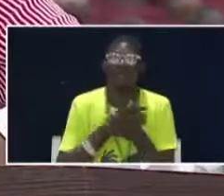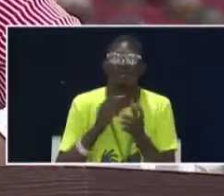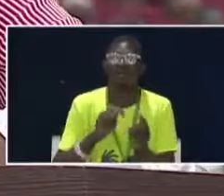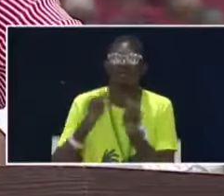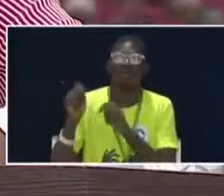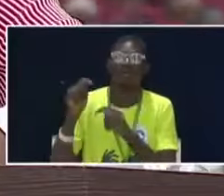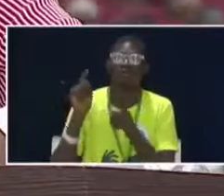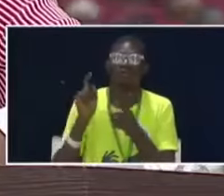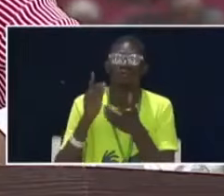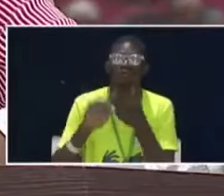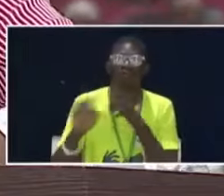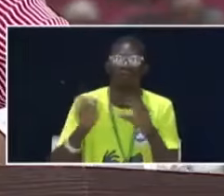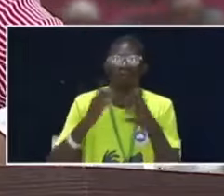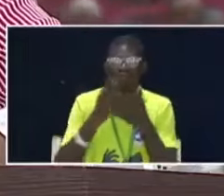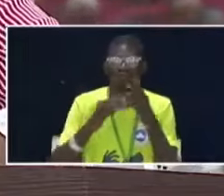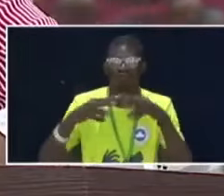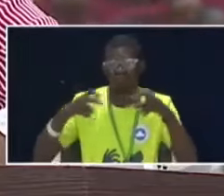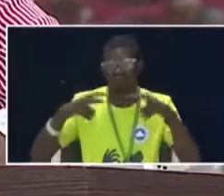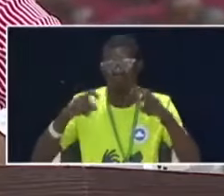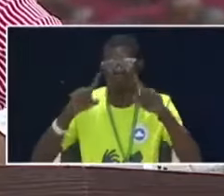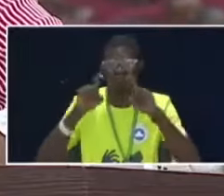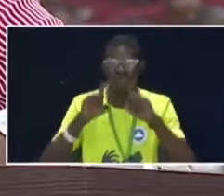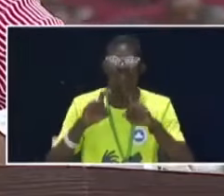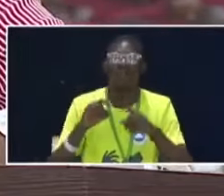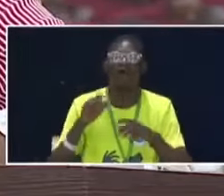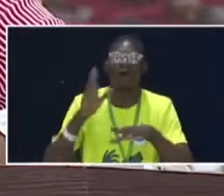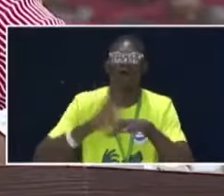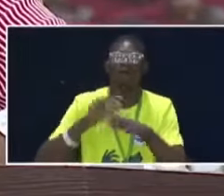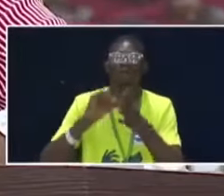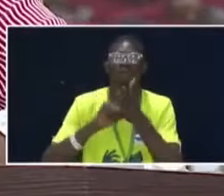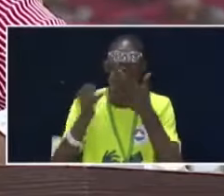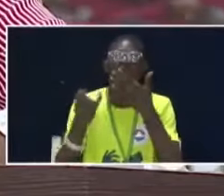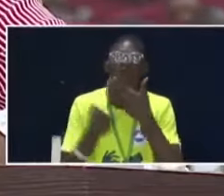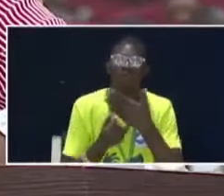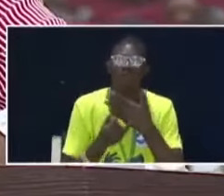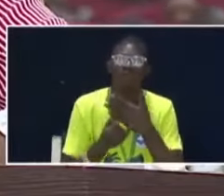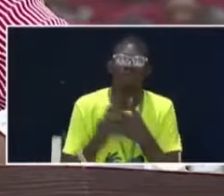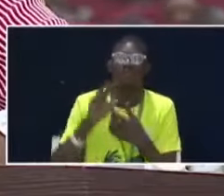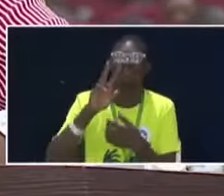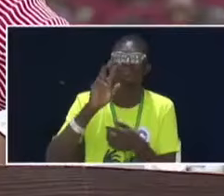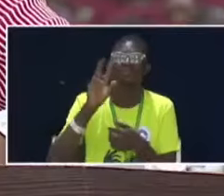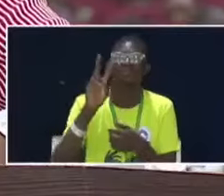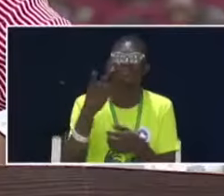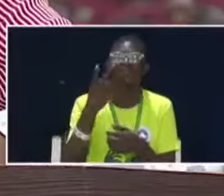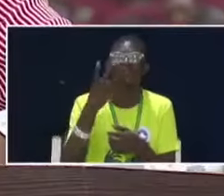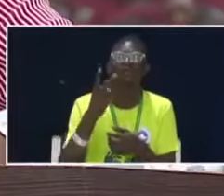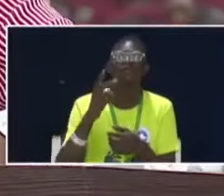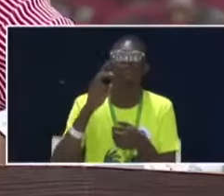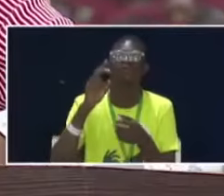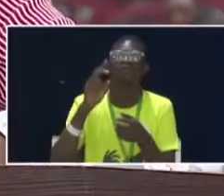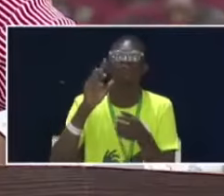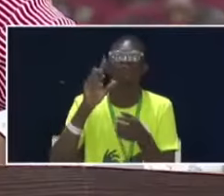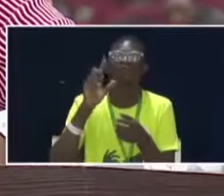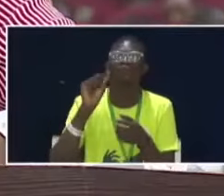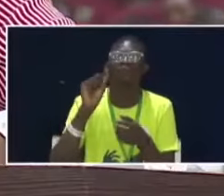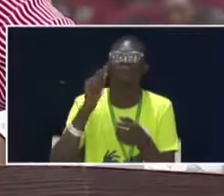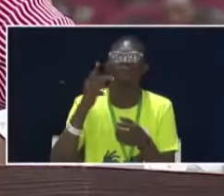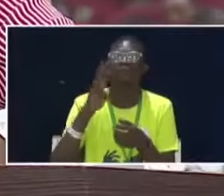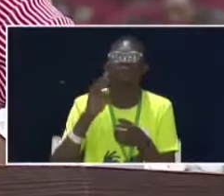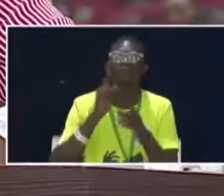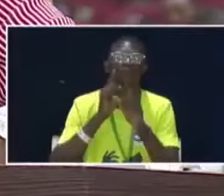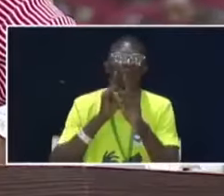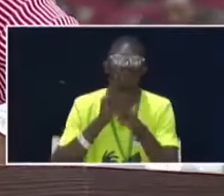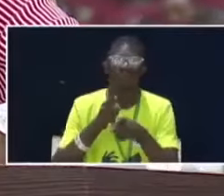run some tests. Praise God. On January 2nd, 2024, the